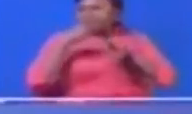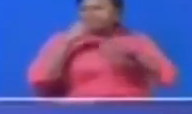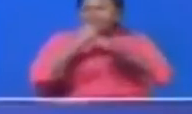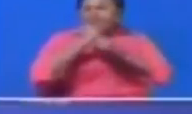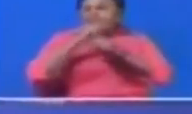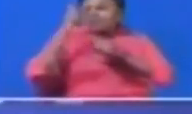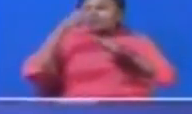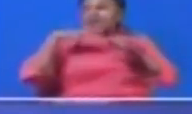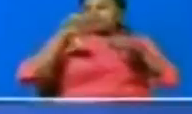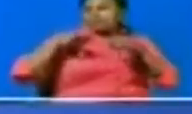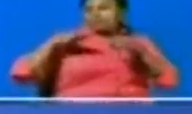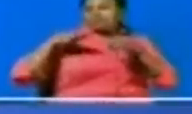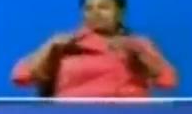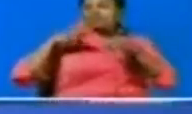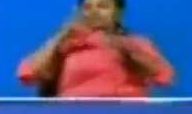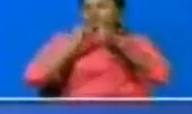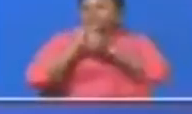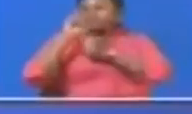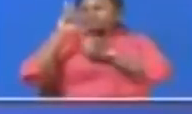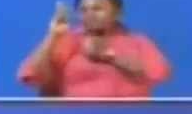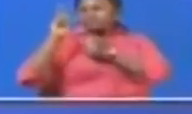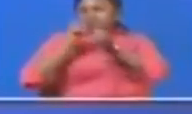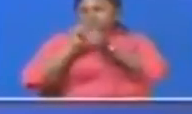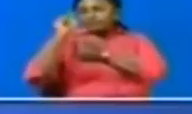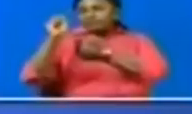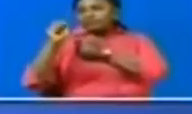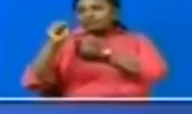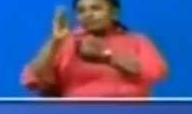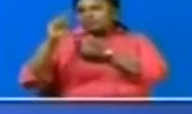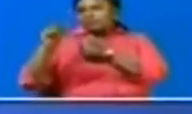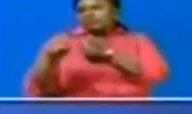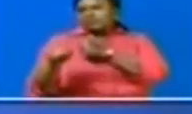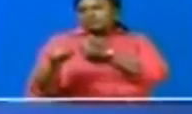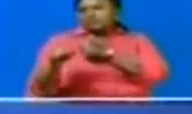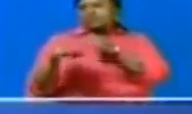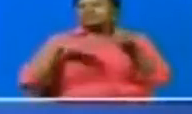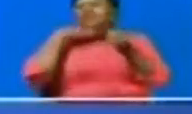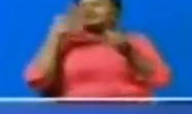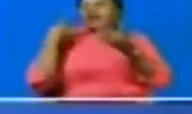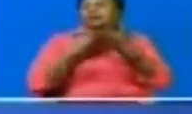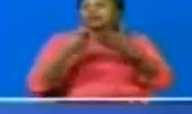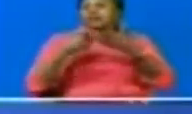proud. The 2015 400 meters hurdles champion Nicholas Bett died last week